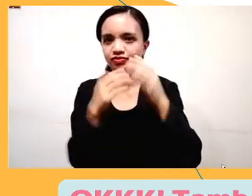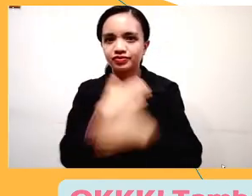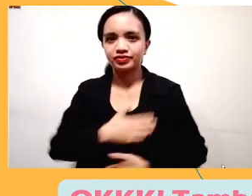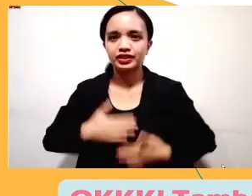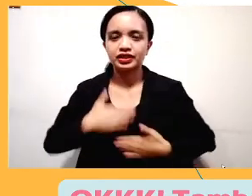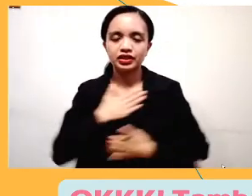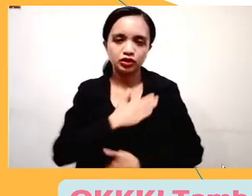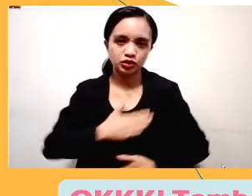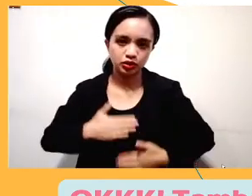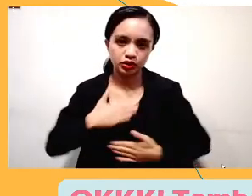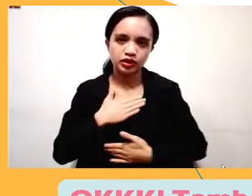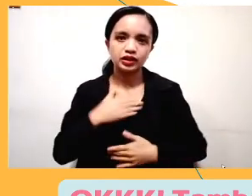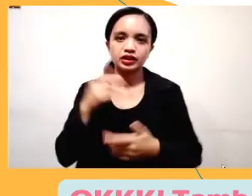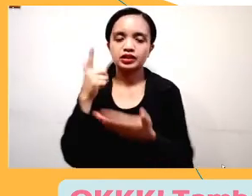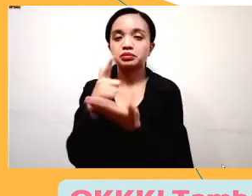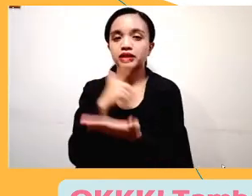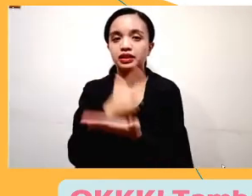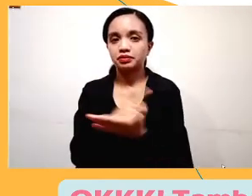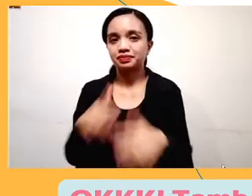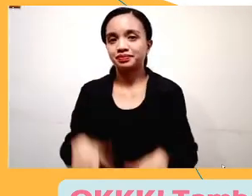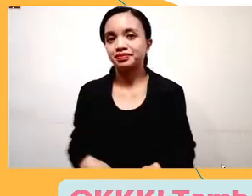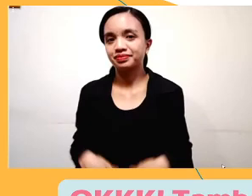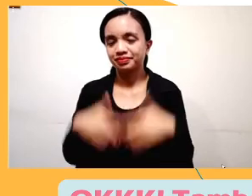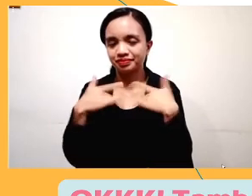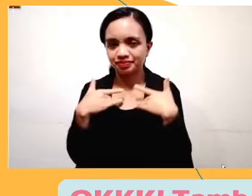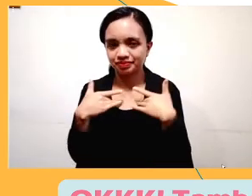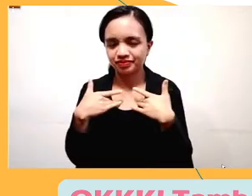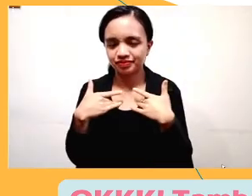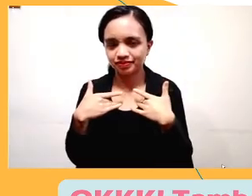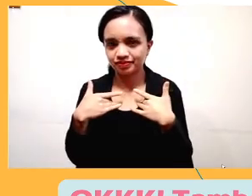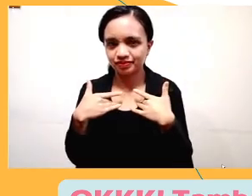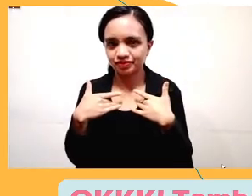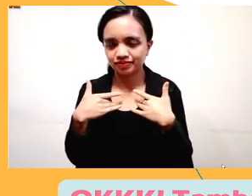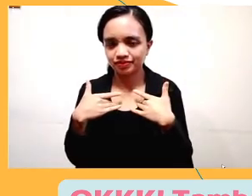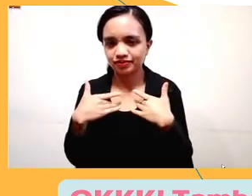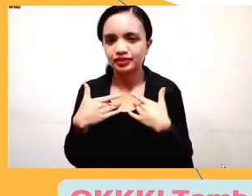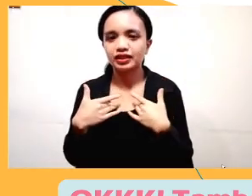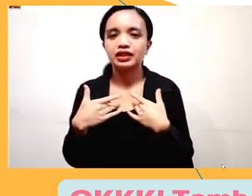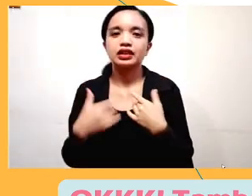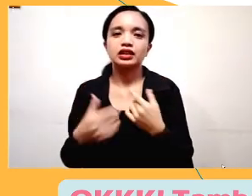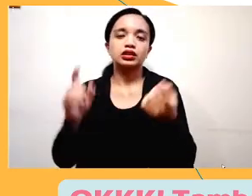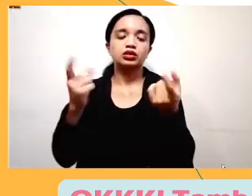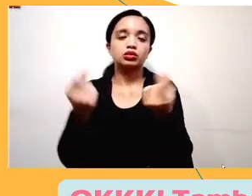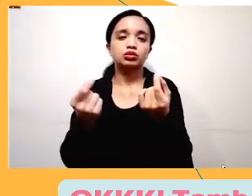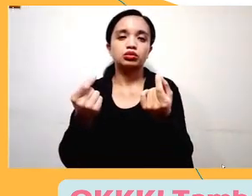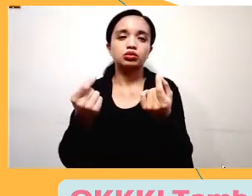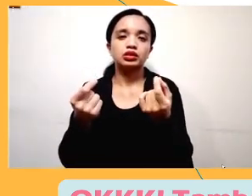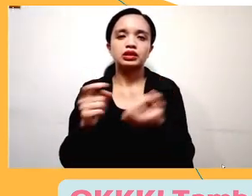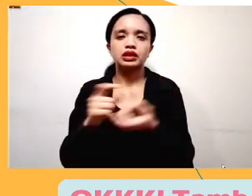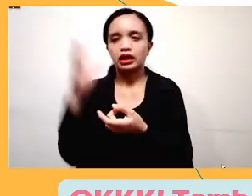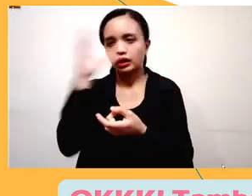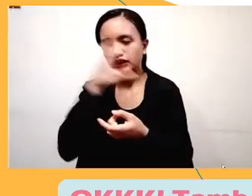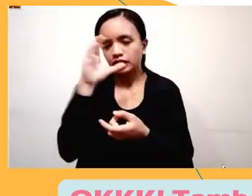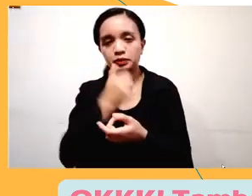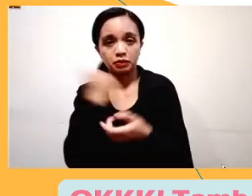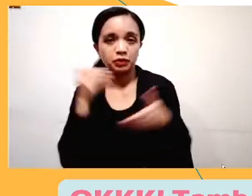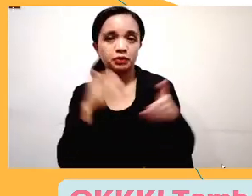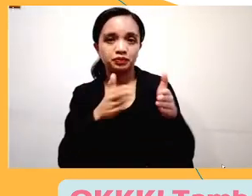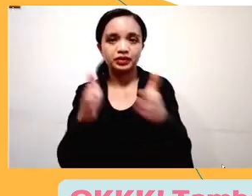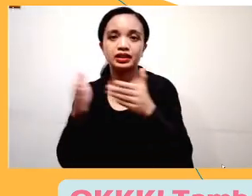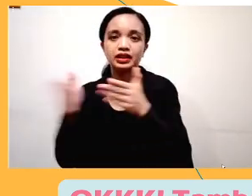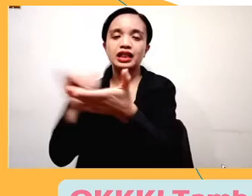mga lessons sa buhay. You improvise, diskarte at lahat. That is how life